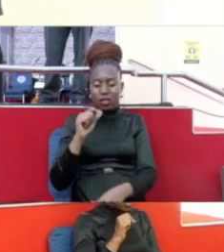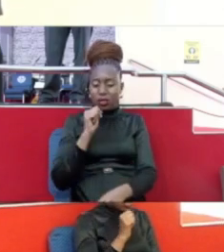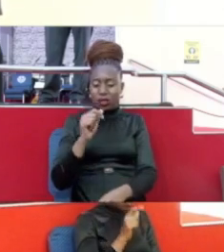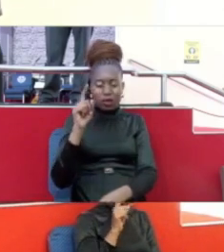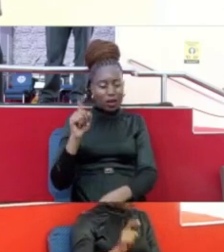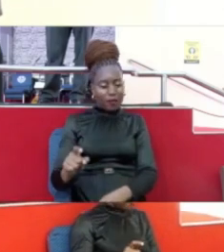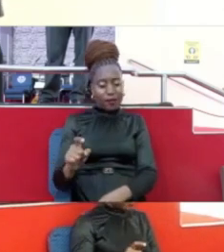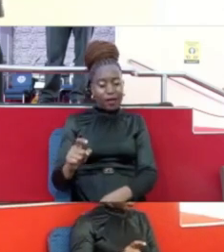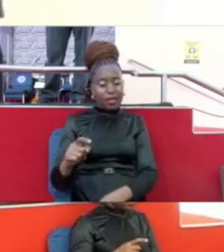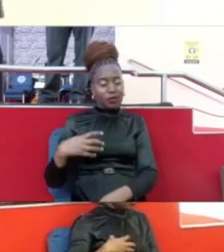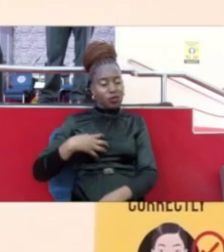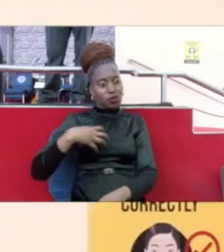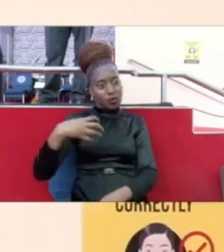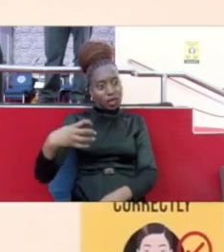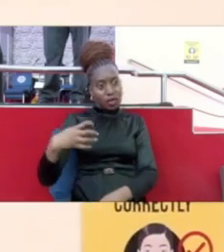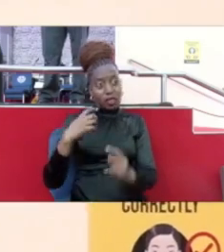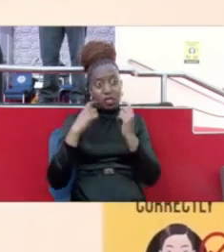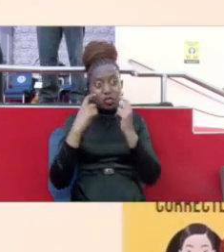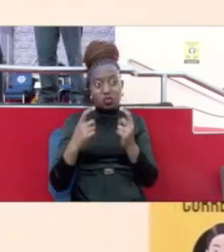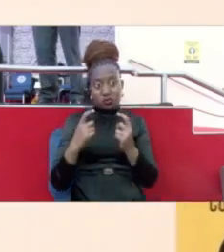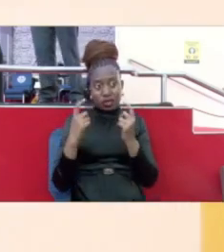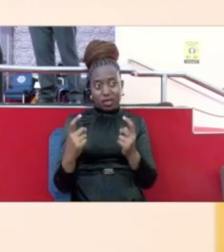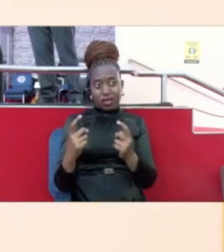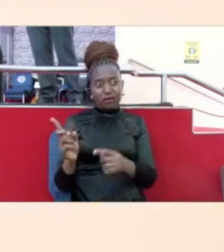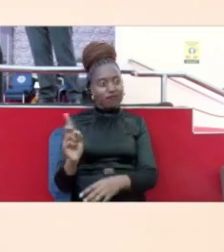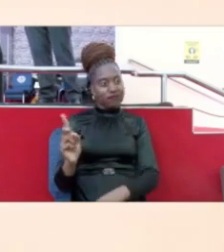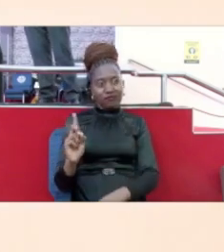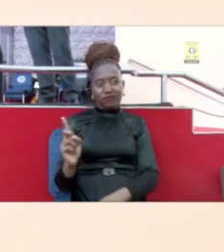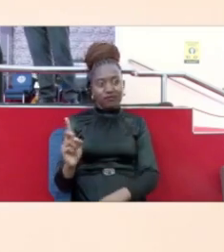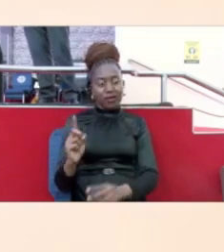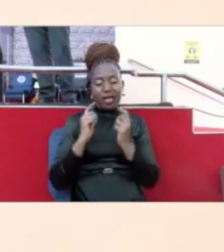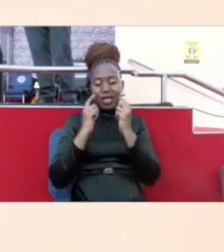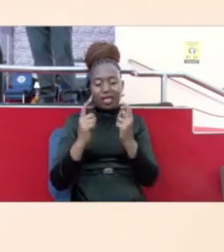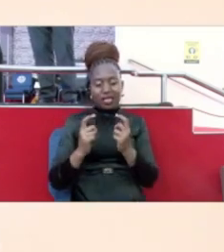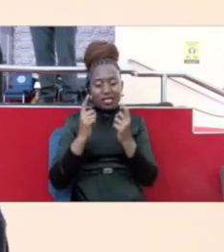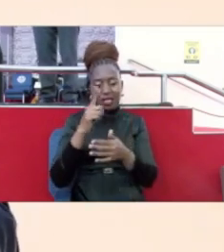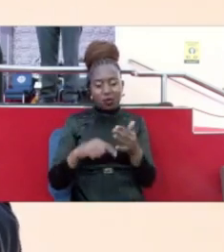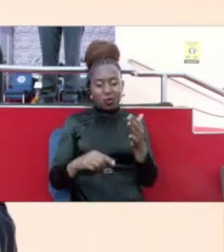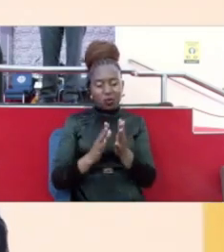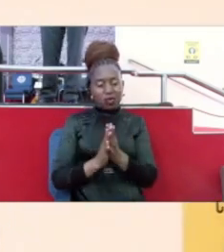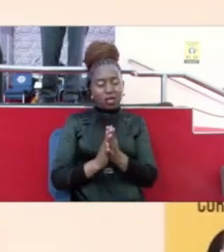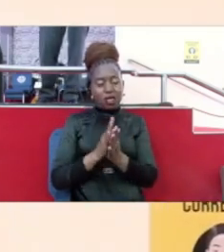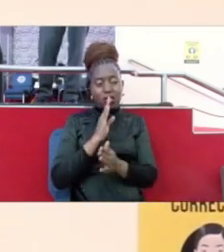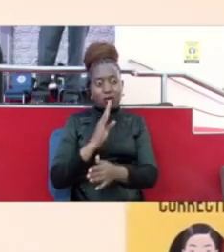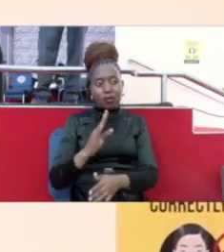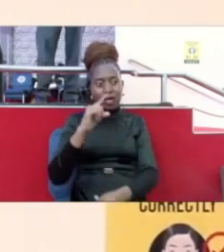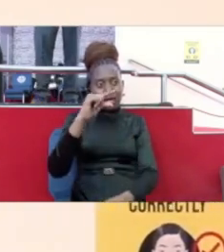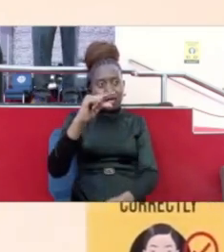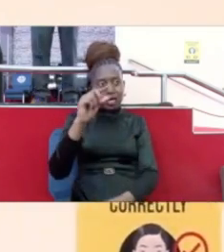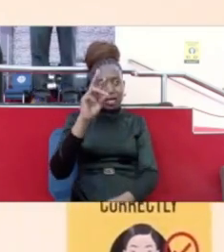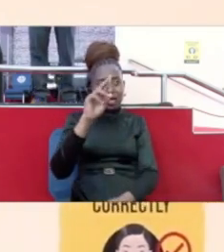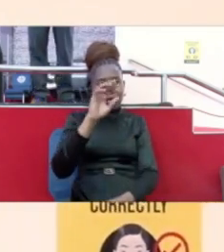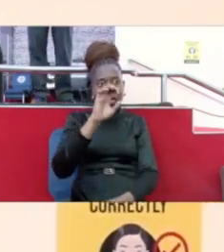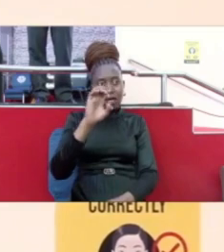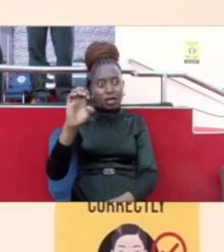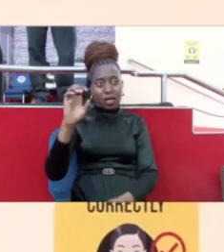the sin of greed. Ni dhambi ya kuwa na tamaa. They that are greedy, wale ambao